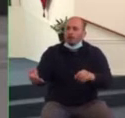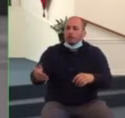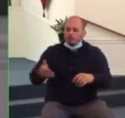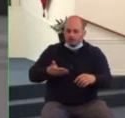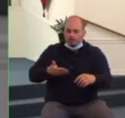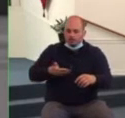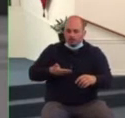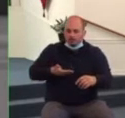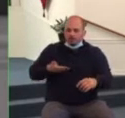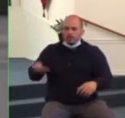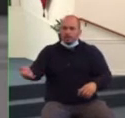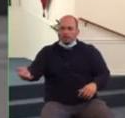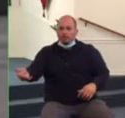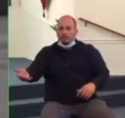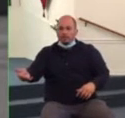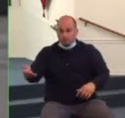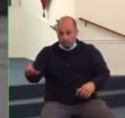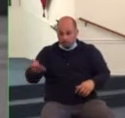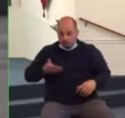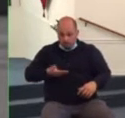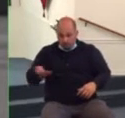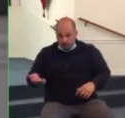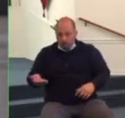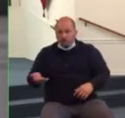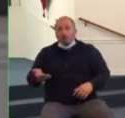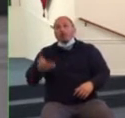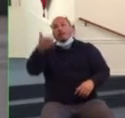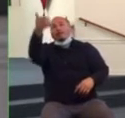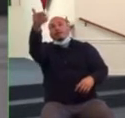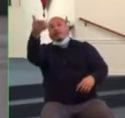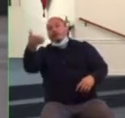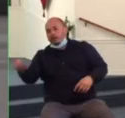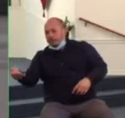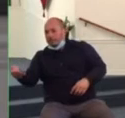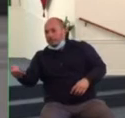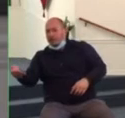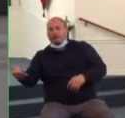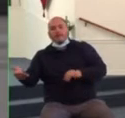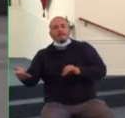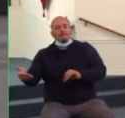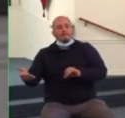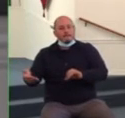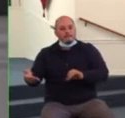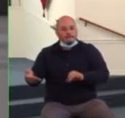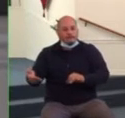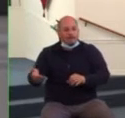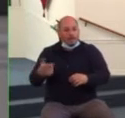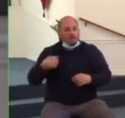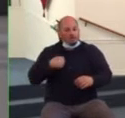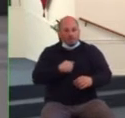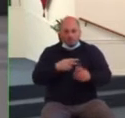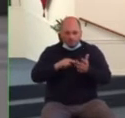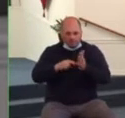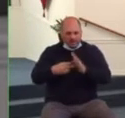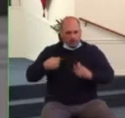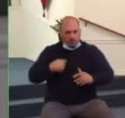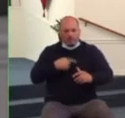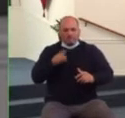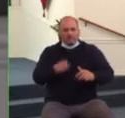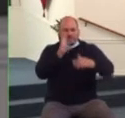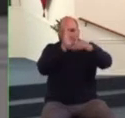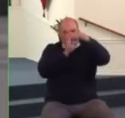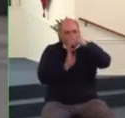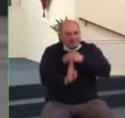children. When you humble yourself to welcome a little child, you welcome Jesus. And when you welcome